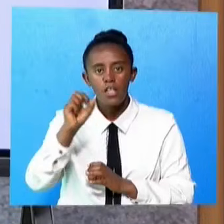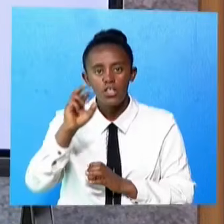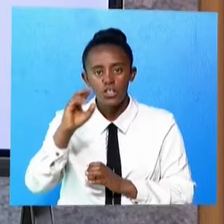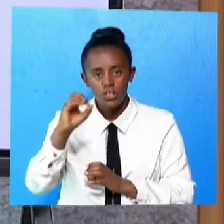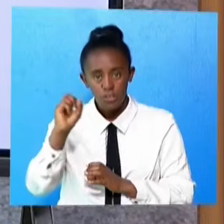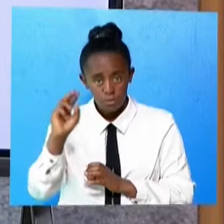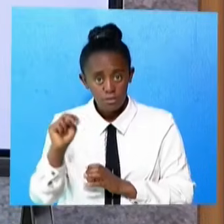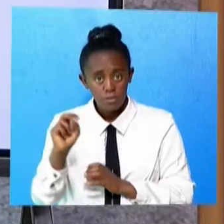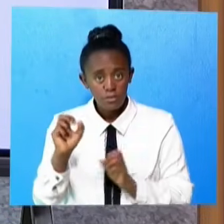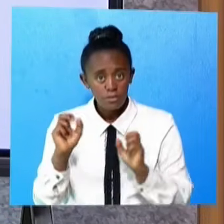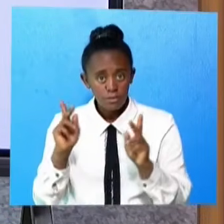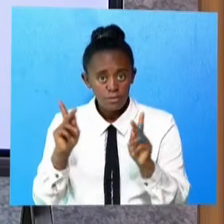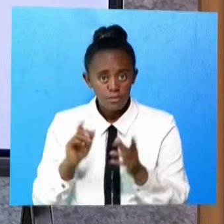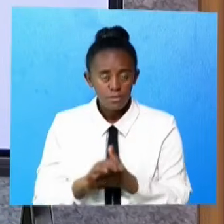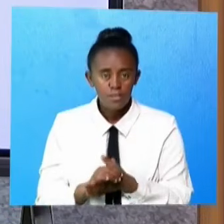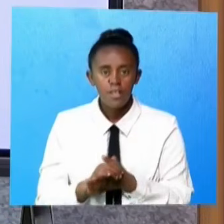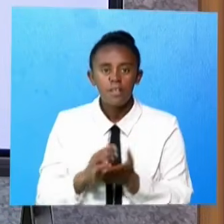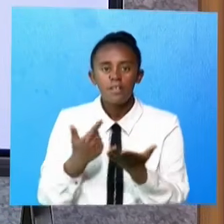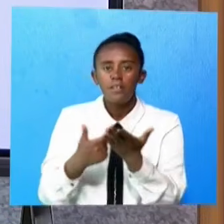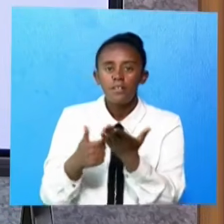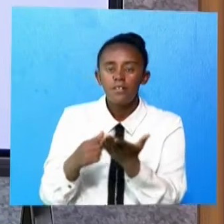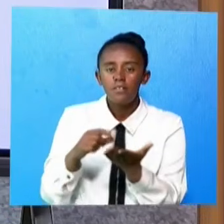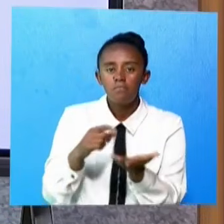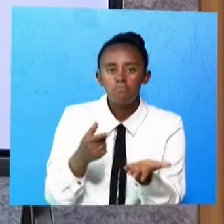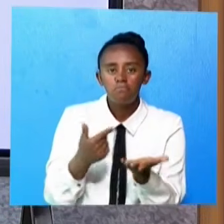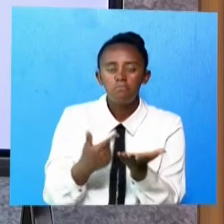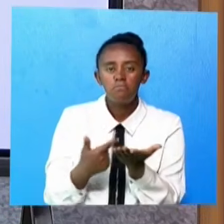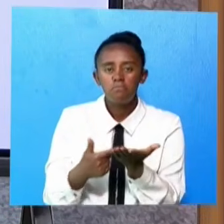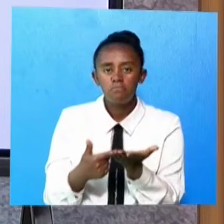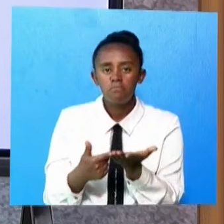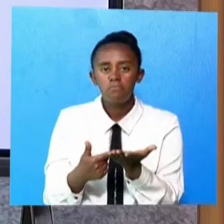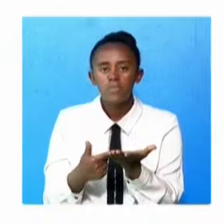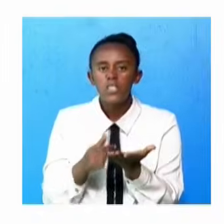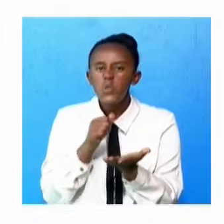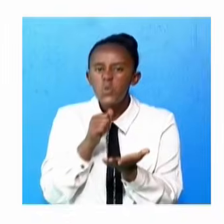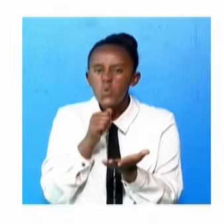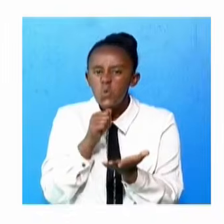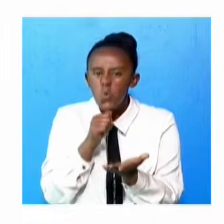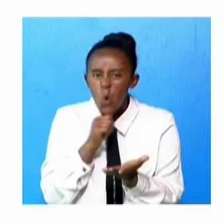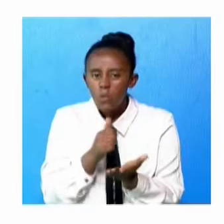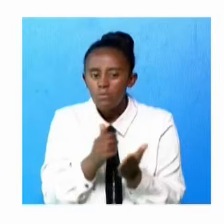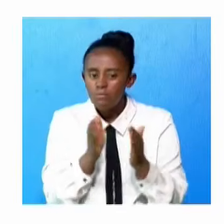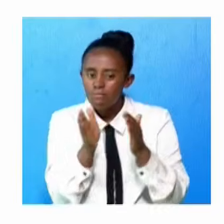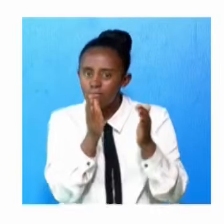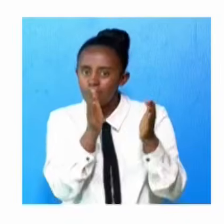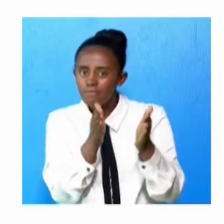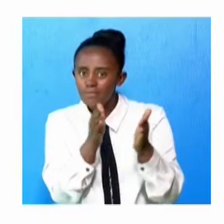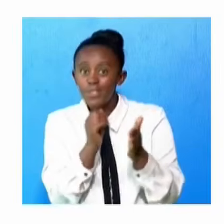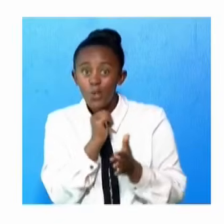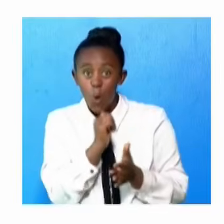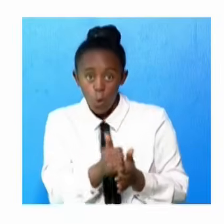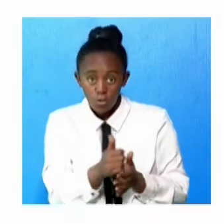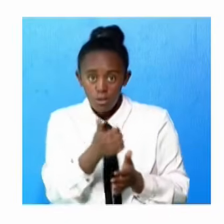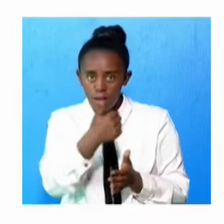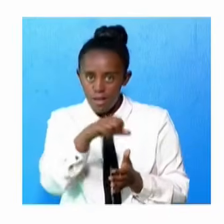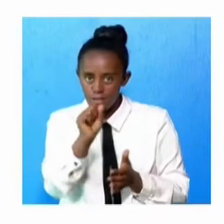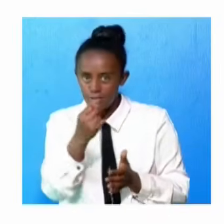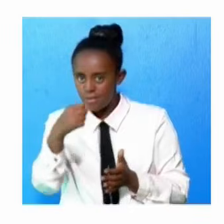Yeah? So when it comes to in the case of that is not as structure is also possible.